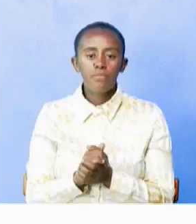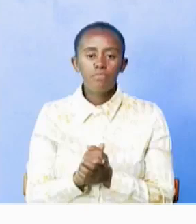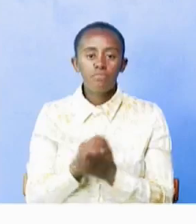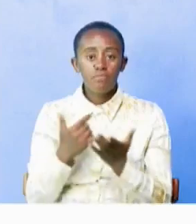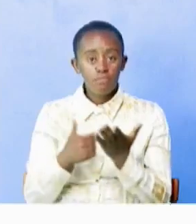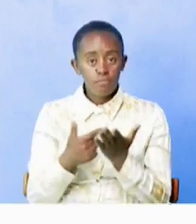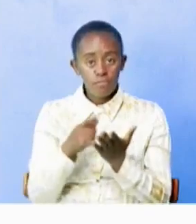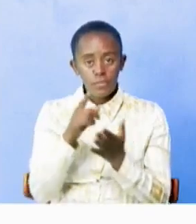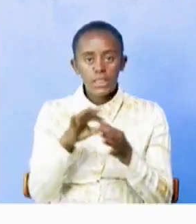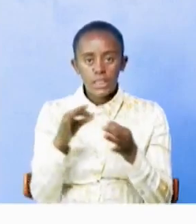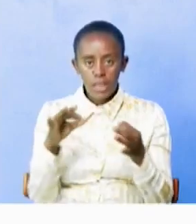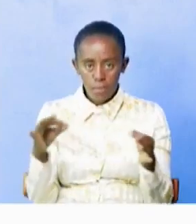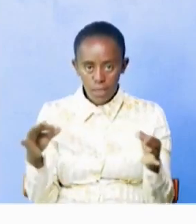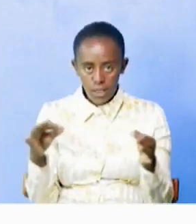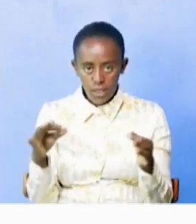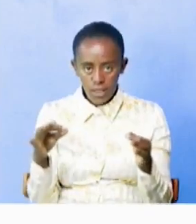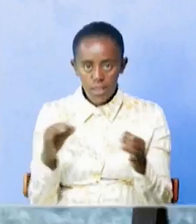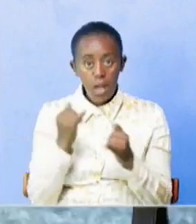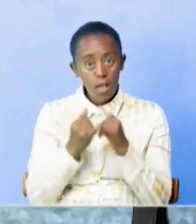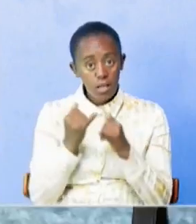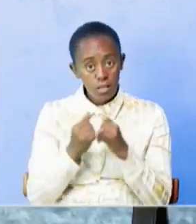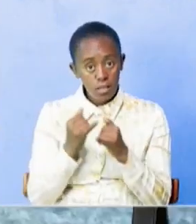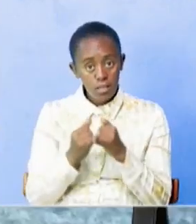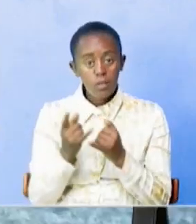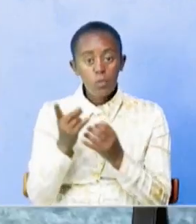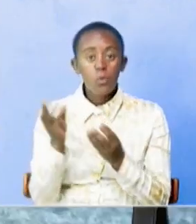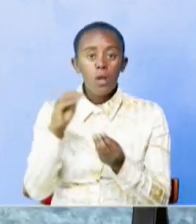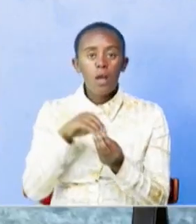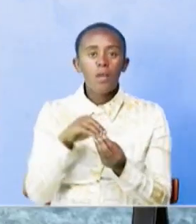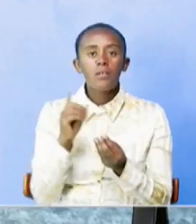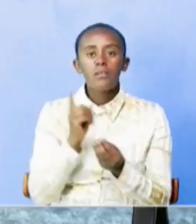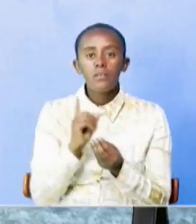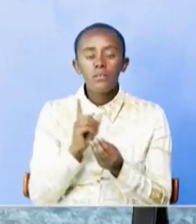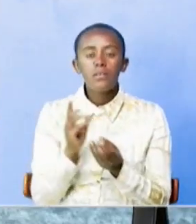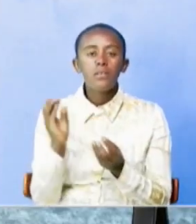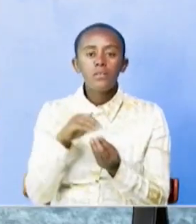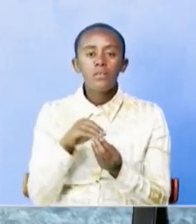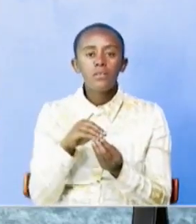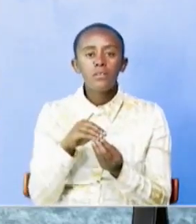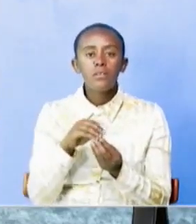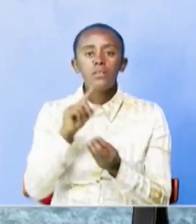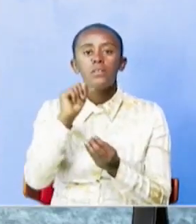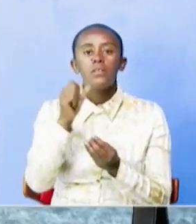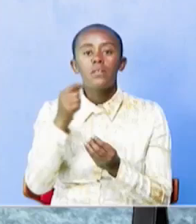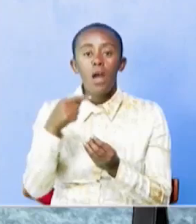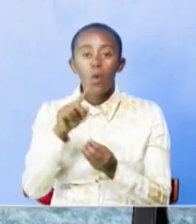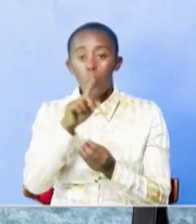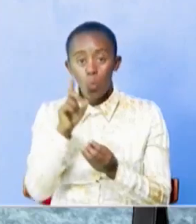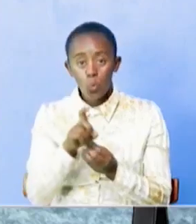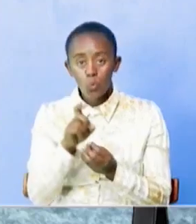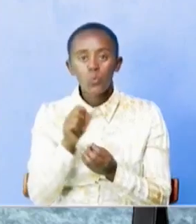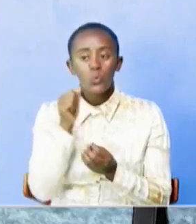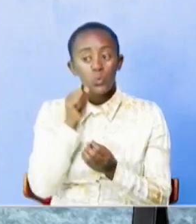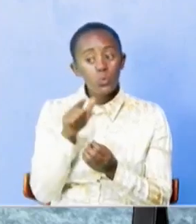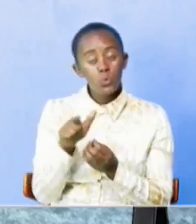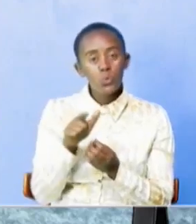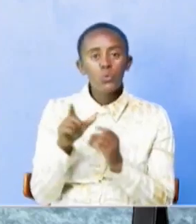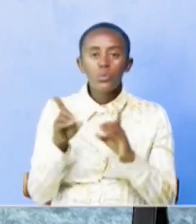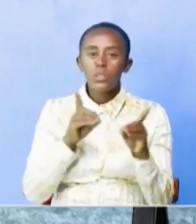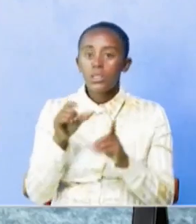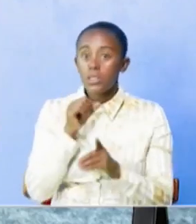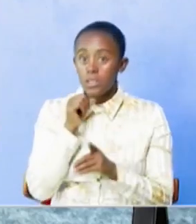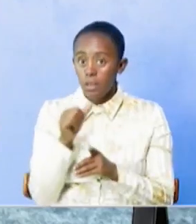So this is a statement. At the end, we add what? We add the tag question. So she did